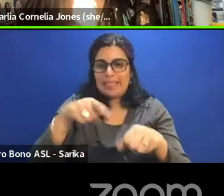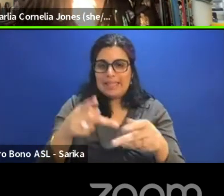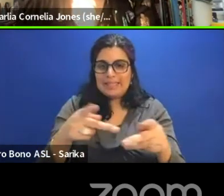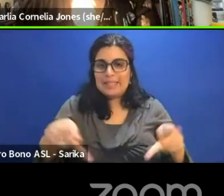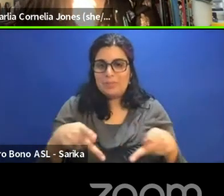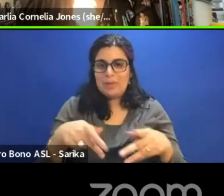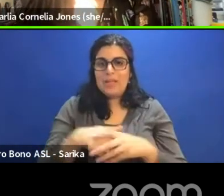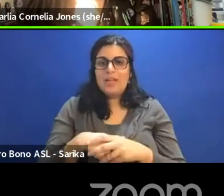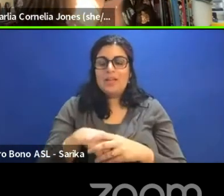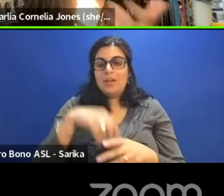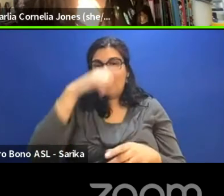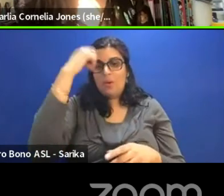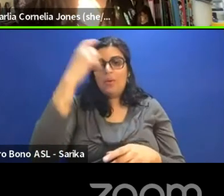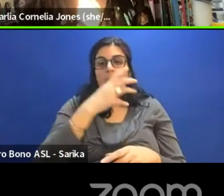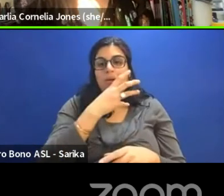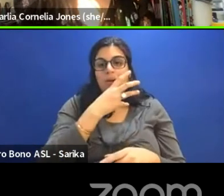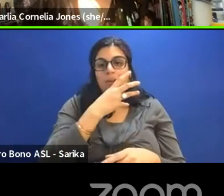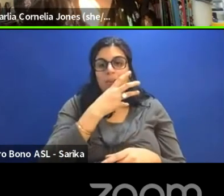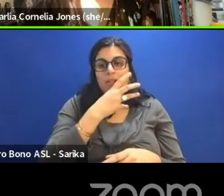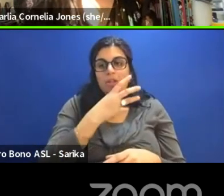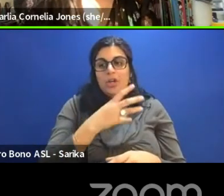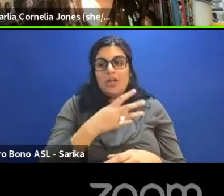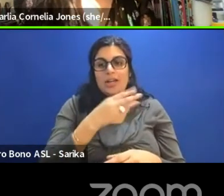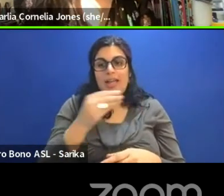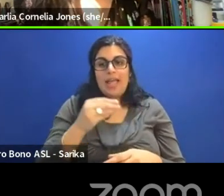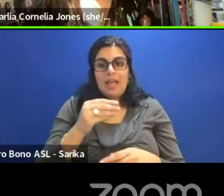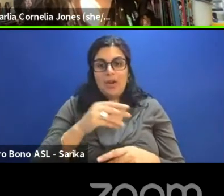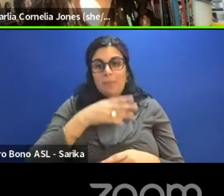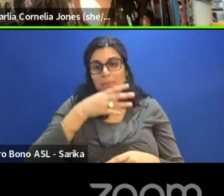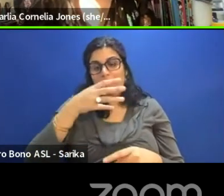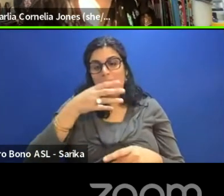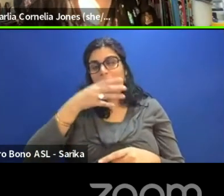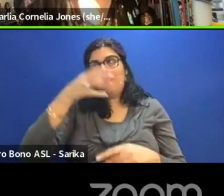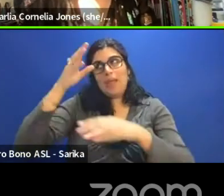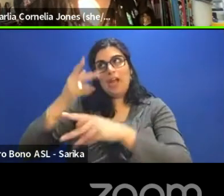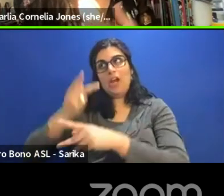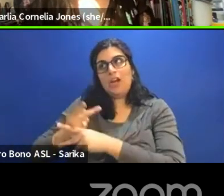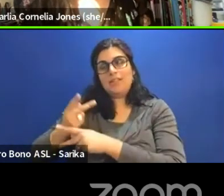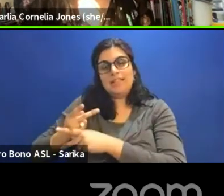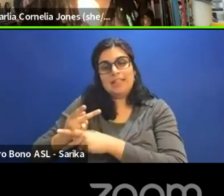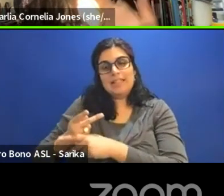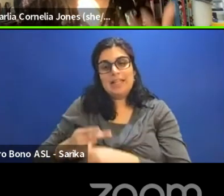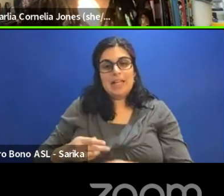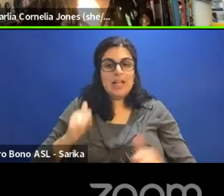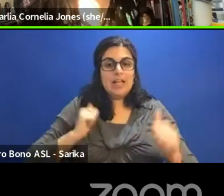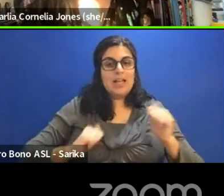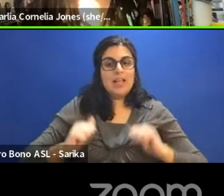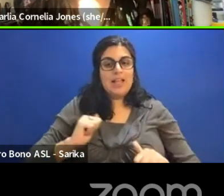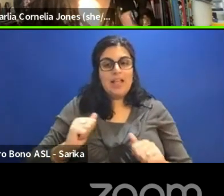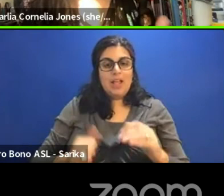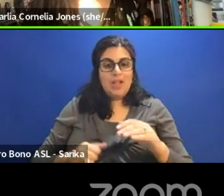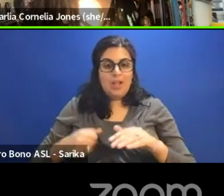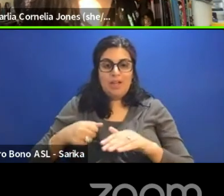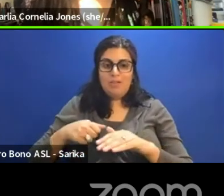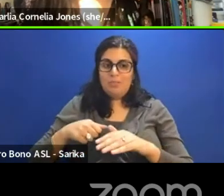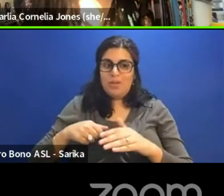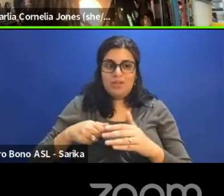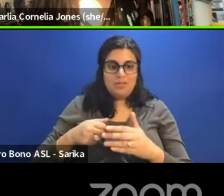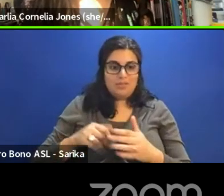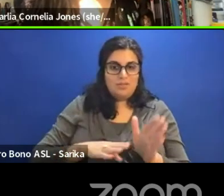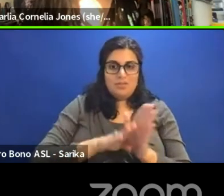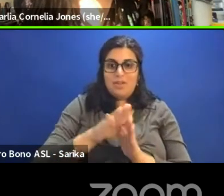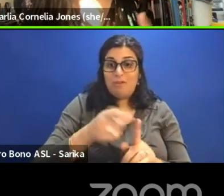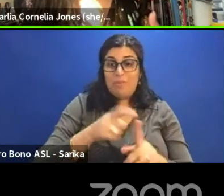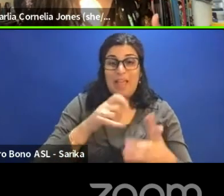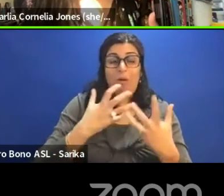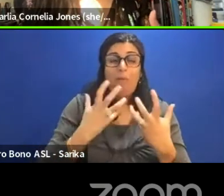Black Motherhood and Parenting New Play Festival was really born out of that desire that I had had for